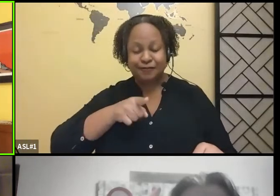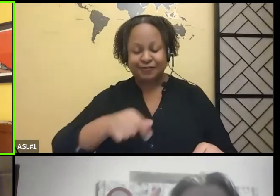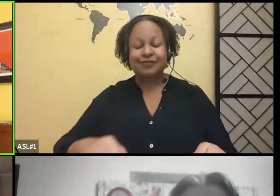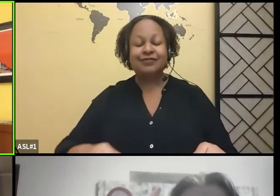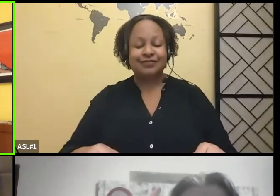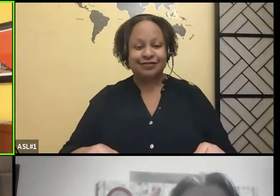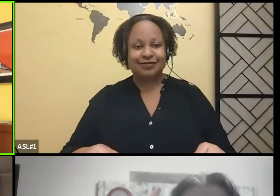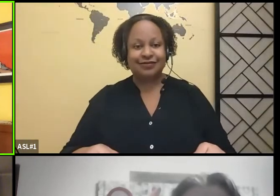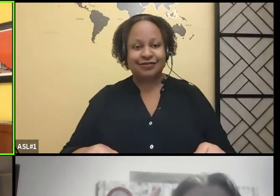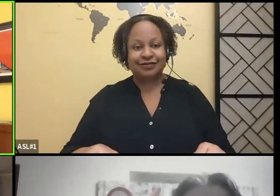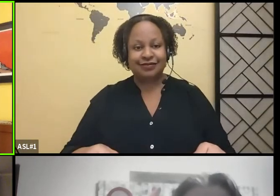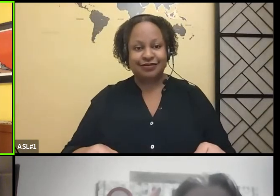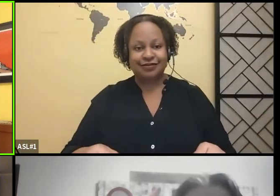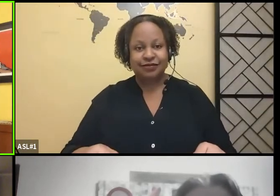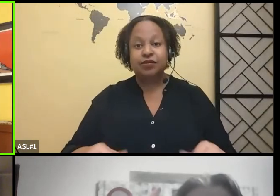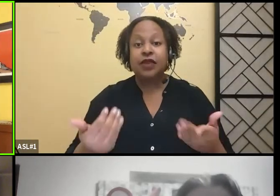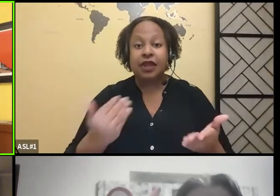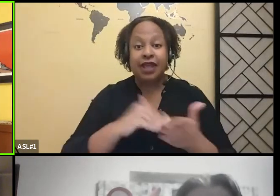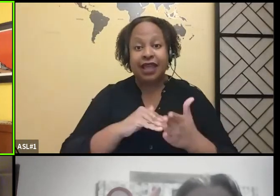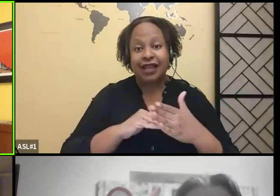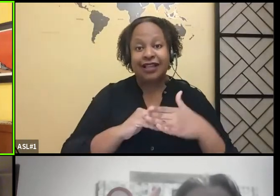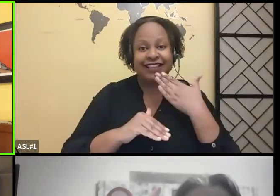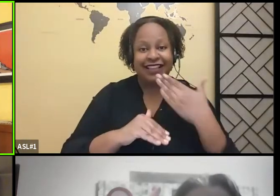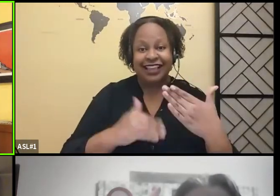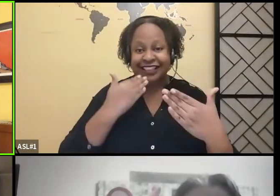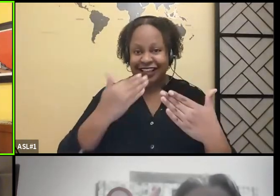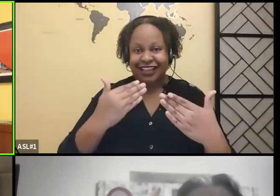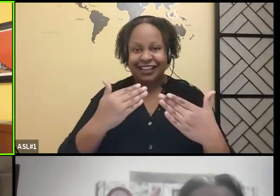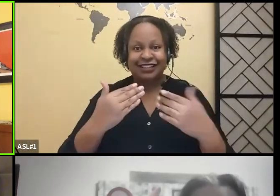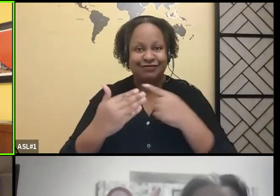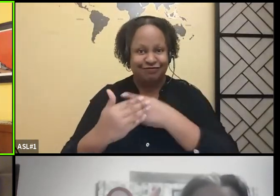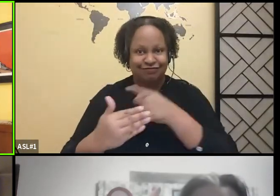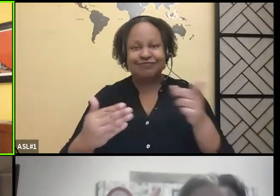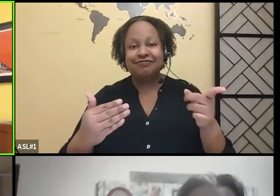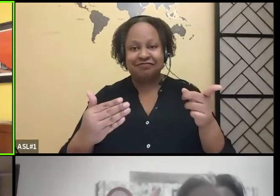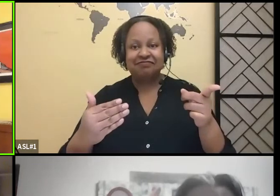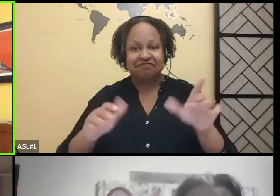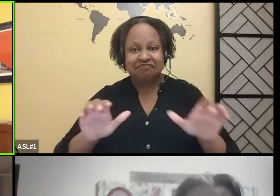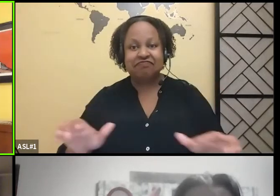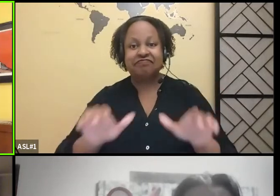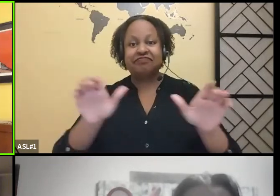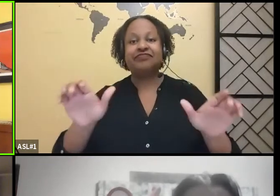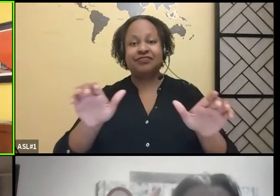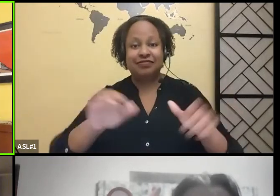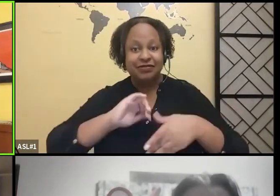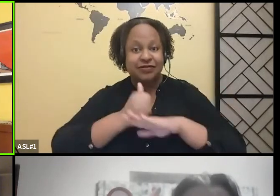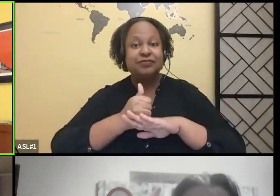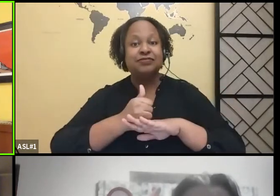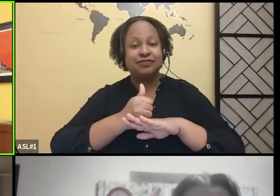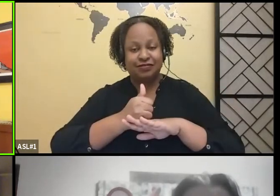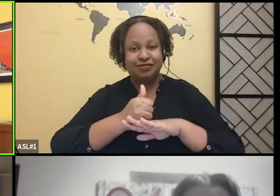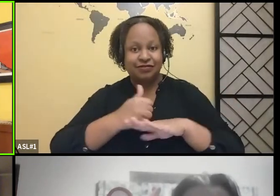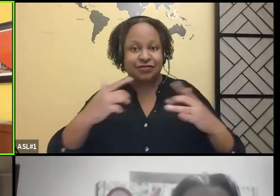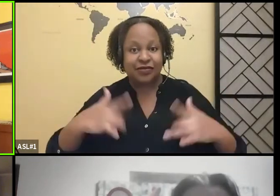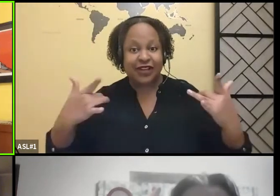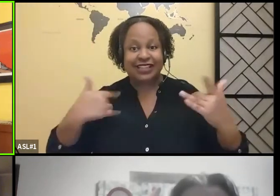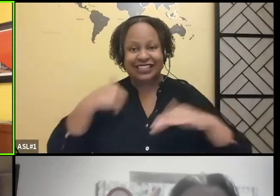again, I want to thank everybody who made it possible for us to gather tonight. I want to thank our